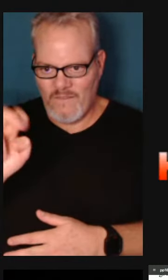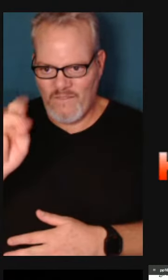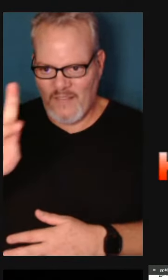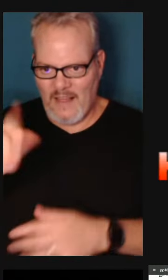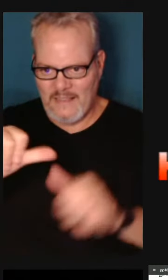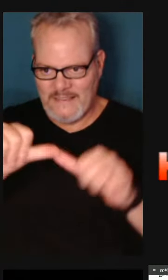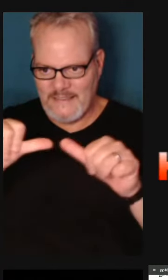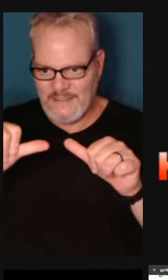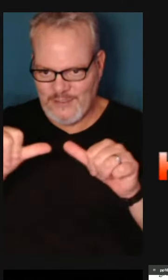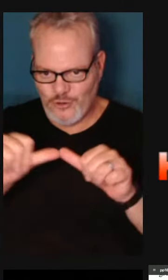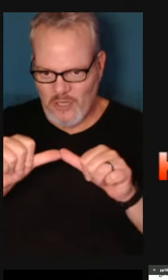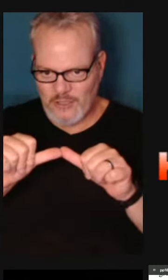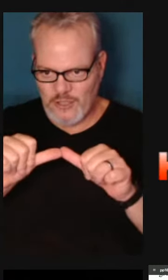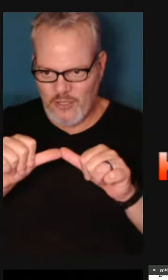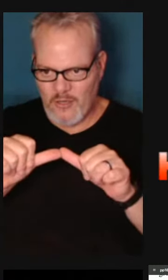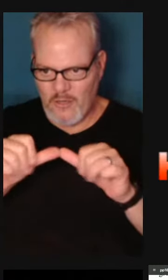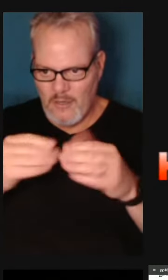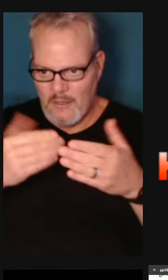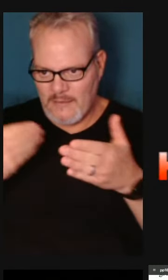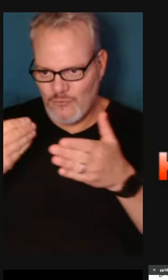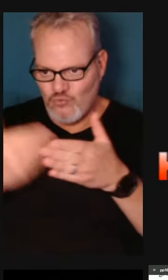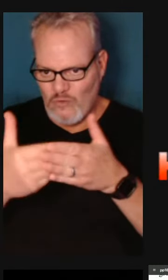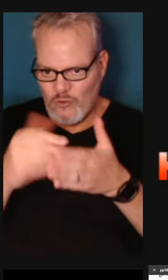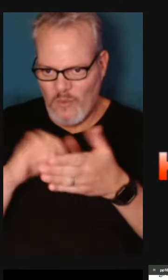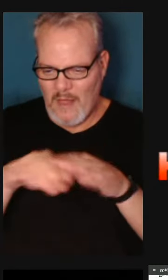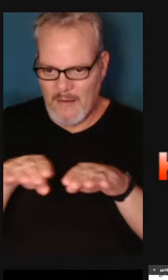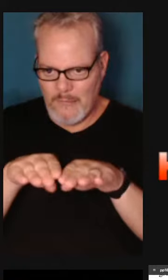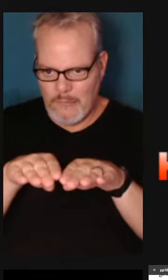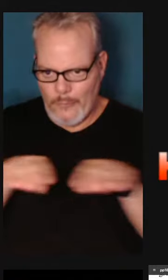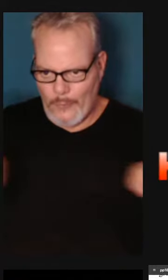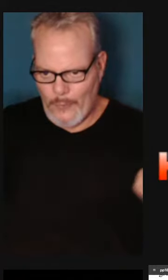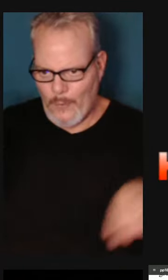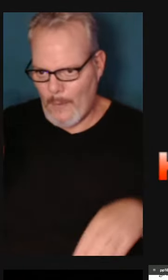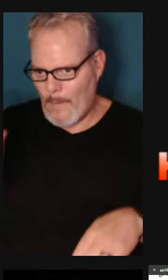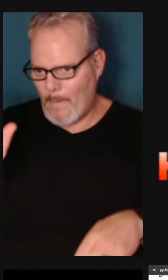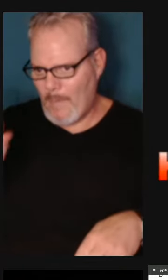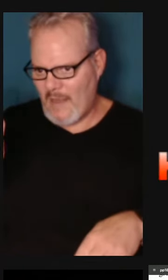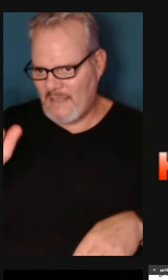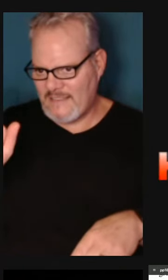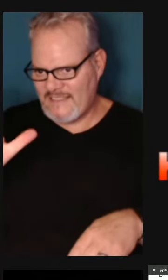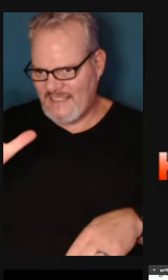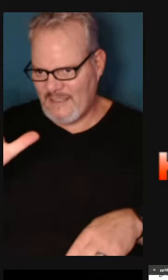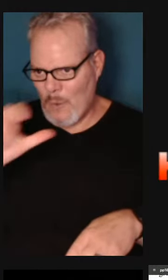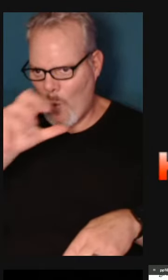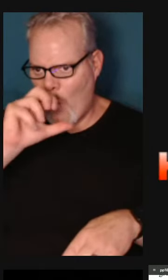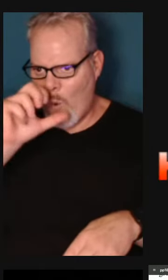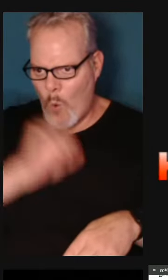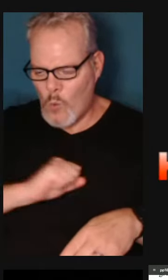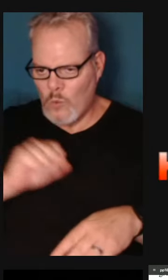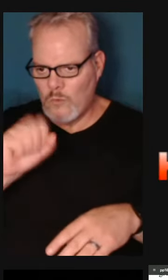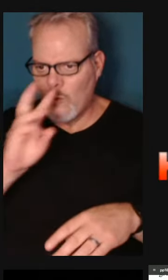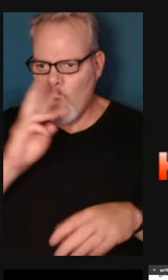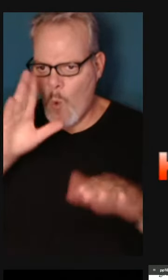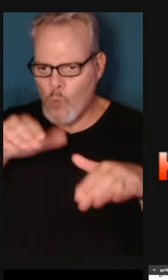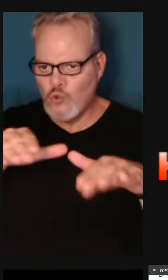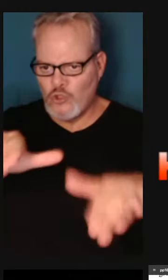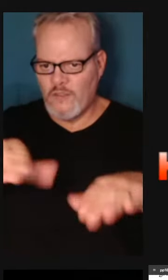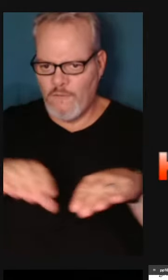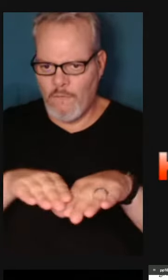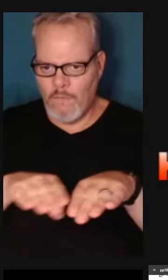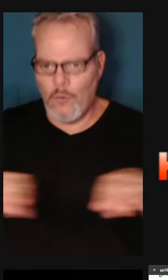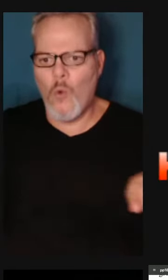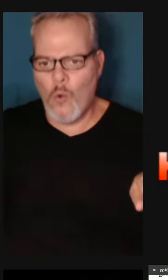zone and what we call this basal old ocean floor surface here. It's often written as